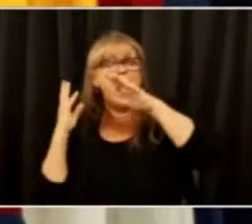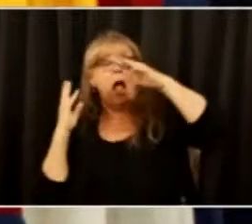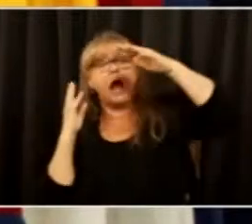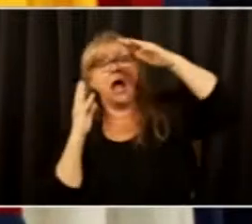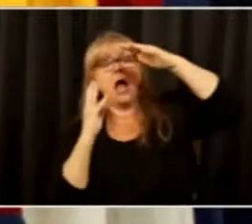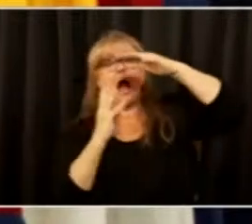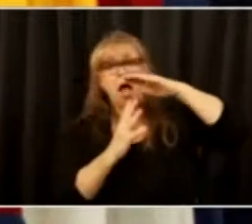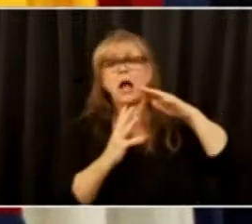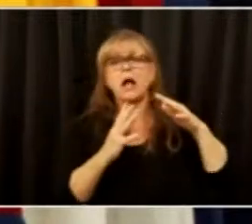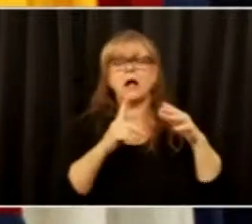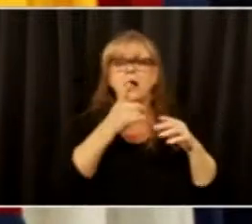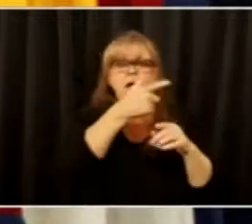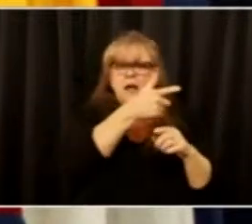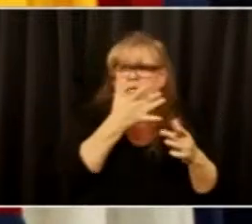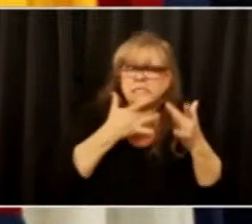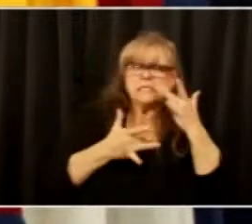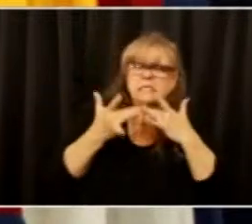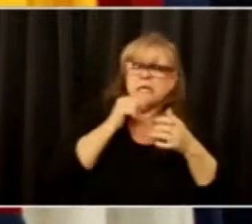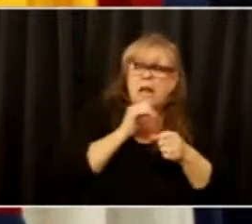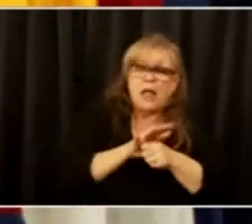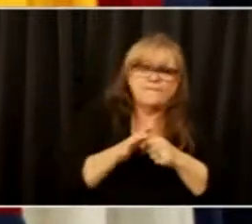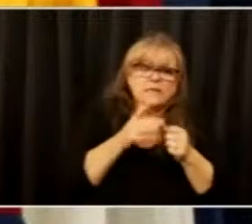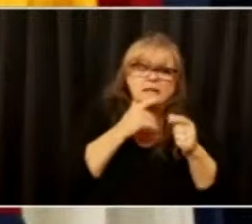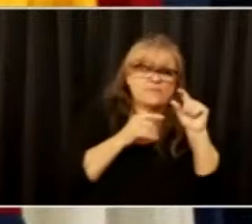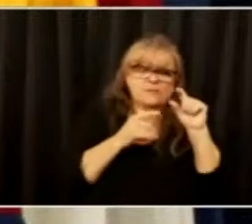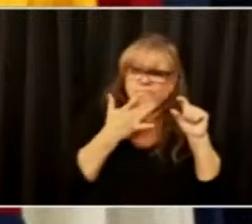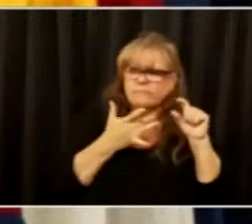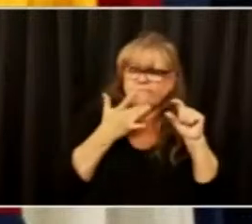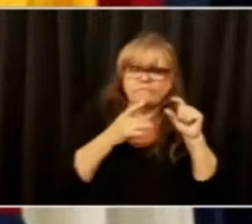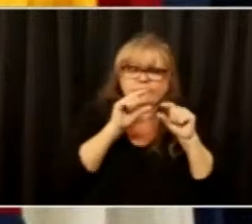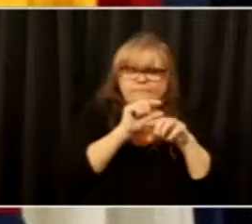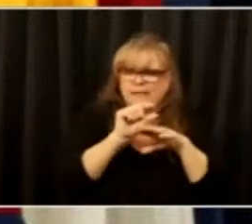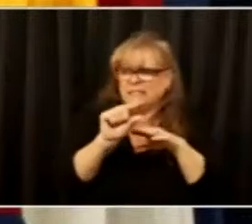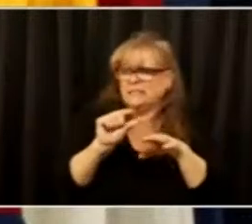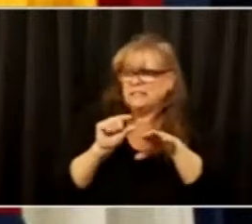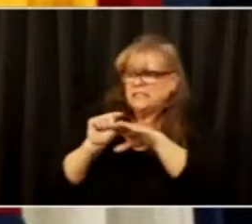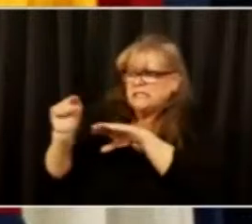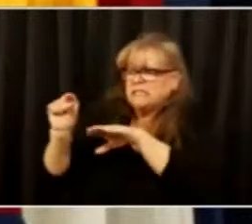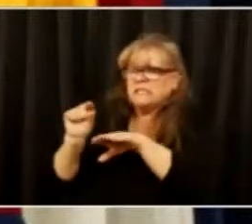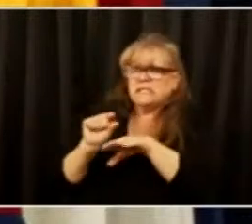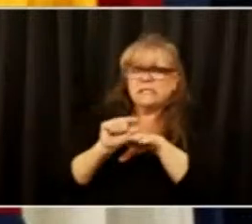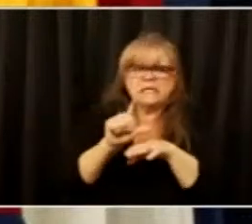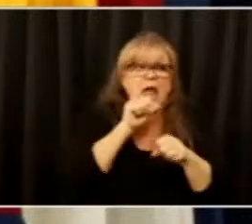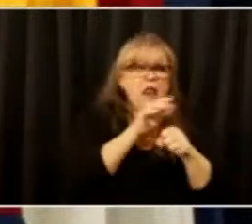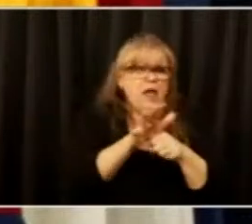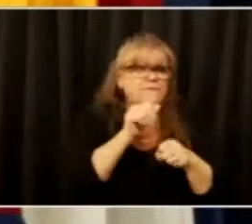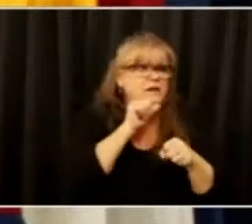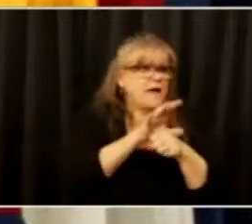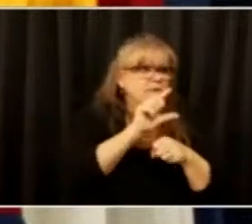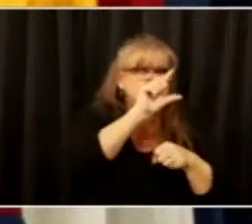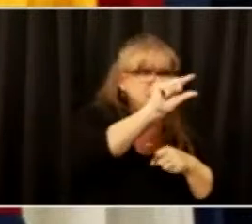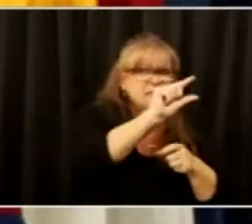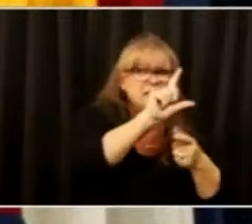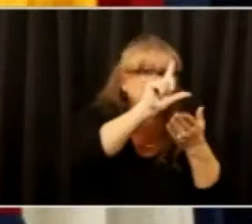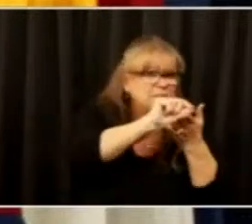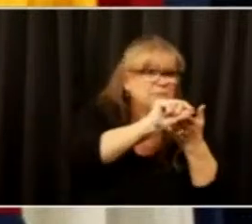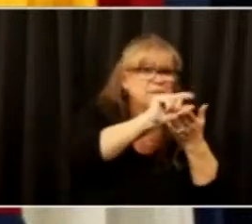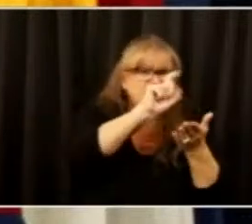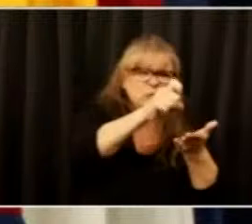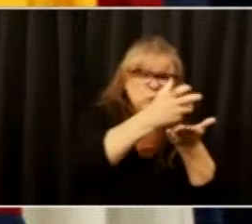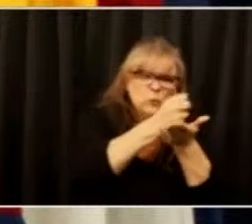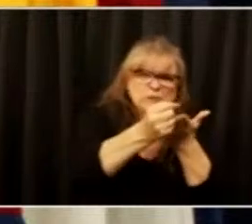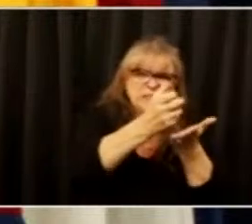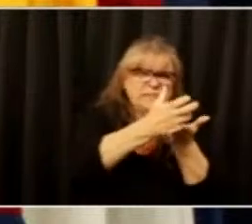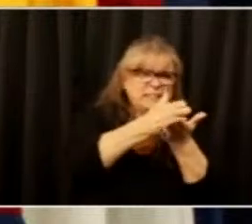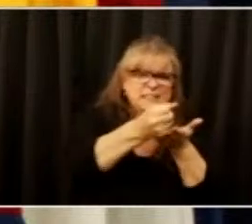provider we worked with used every dose we gave them within 72 hours. And we strongly discouraged the wasting of any doses. We wanted to make